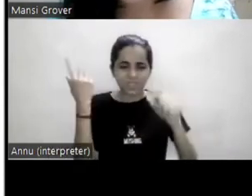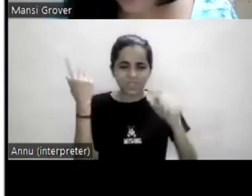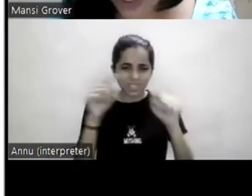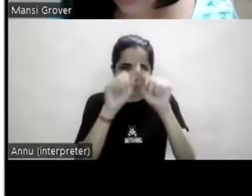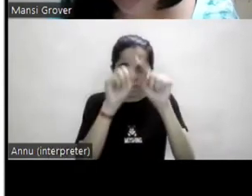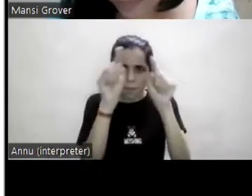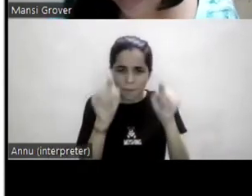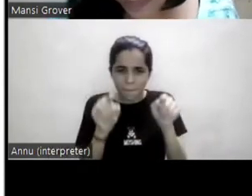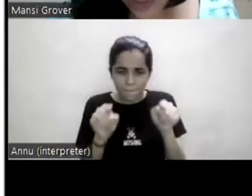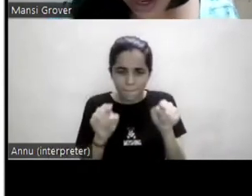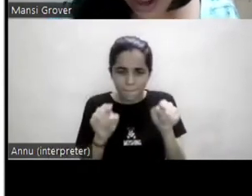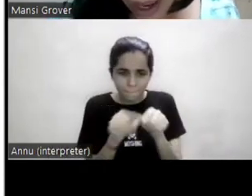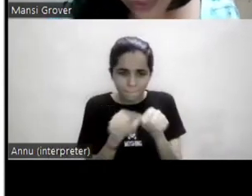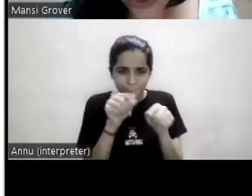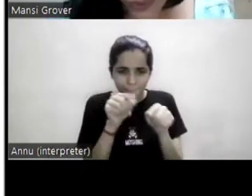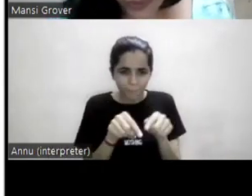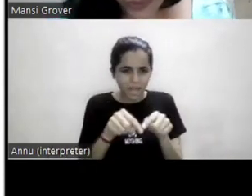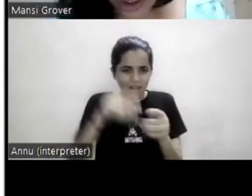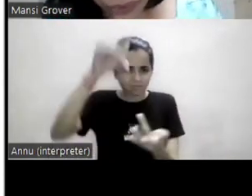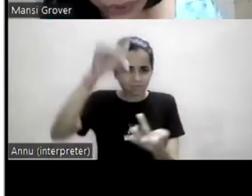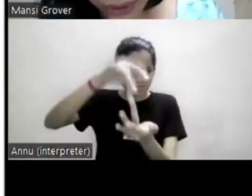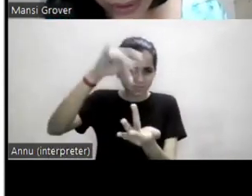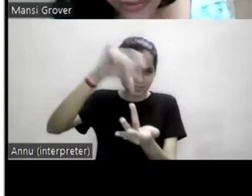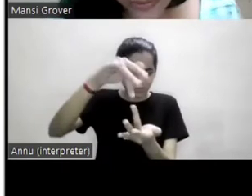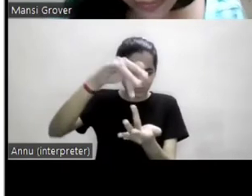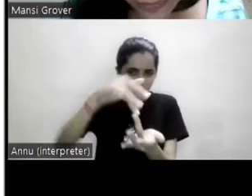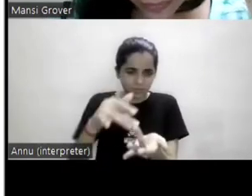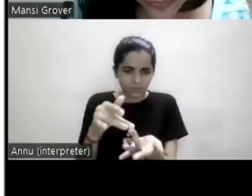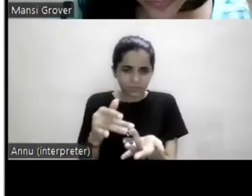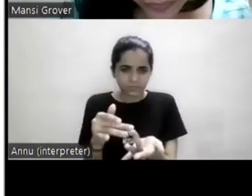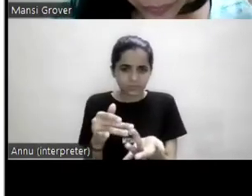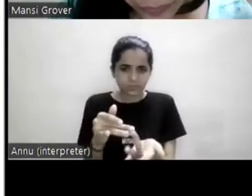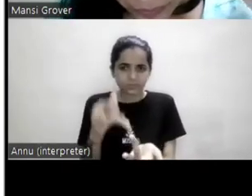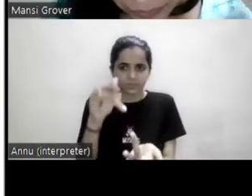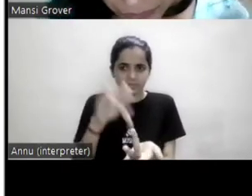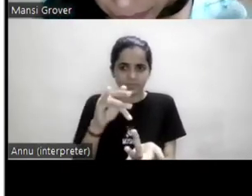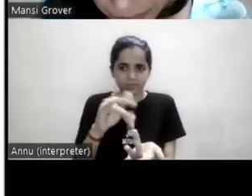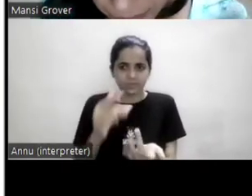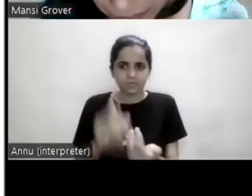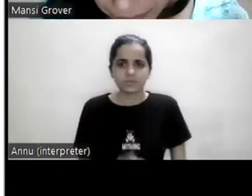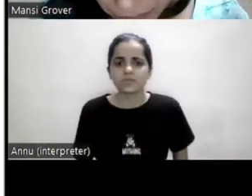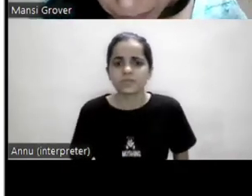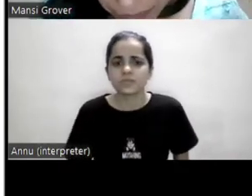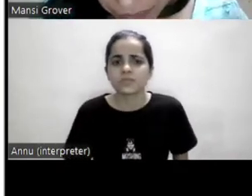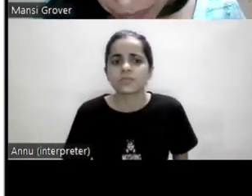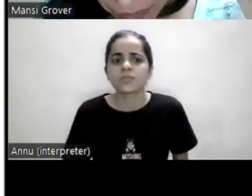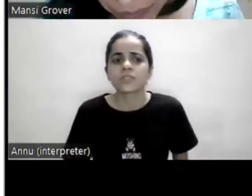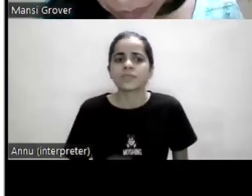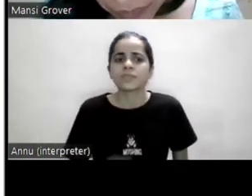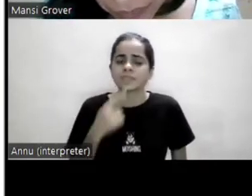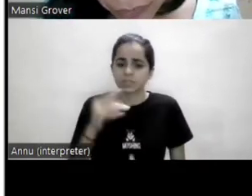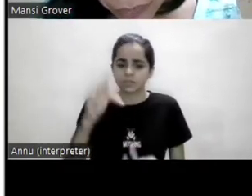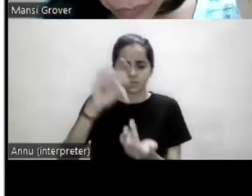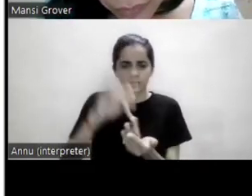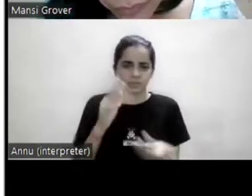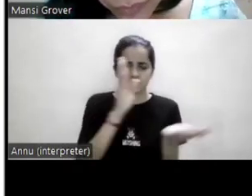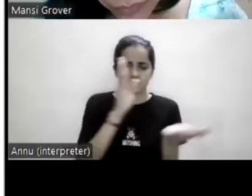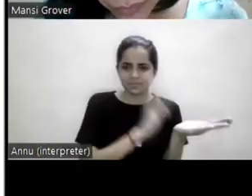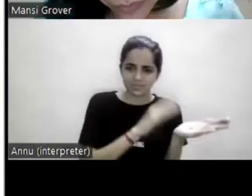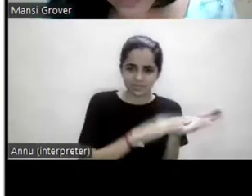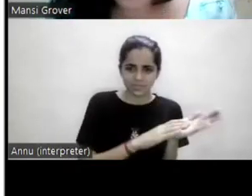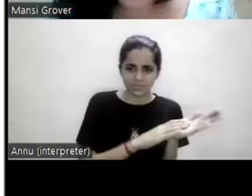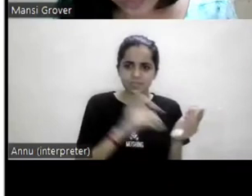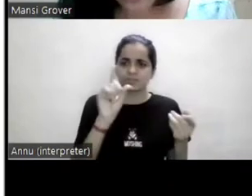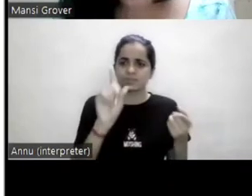day, somebody was talking about. I was talking about it. Yes, you were talking about, sorry. And, he was on the left side